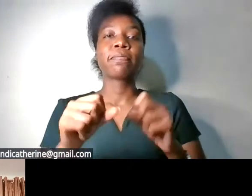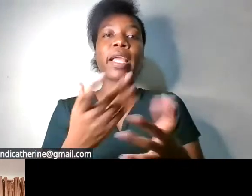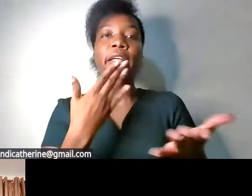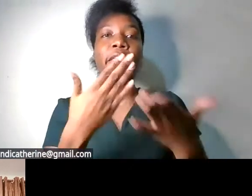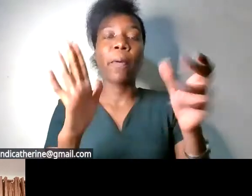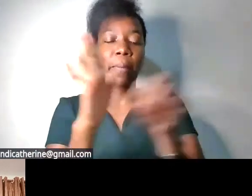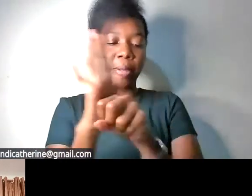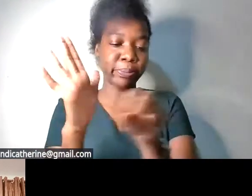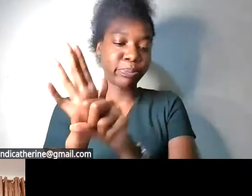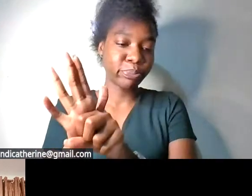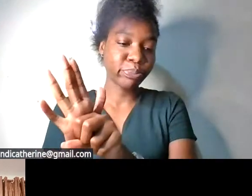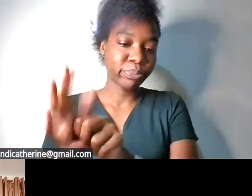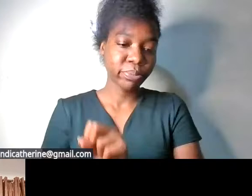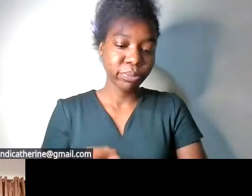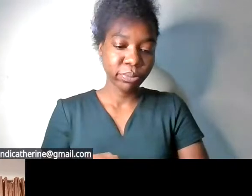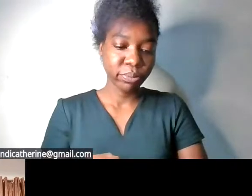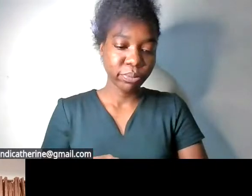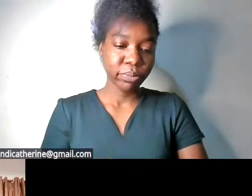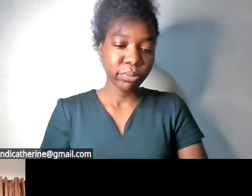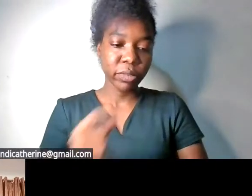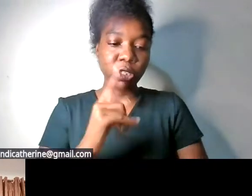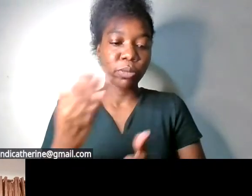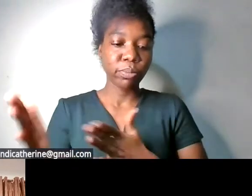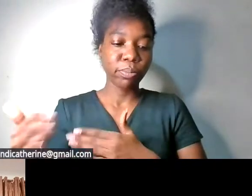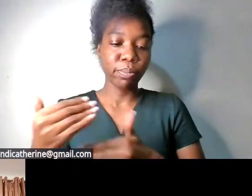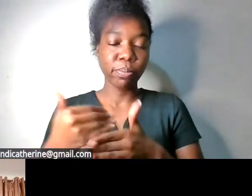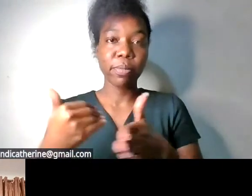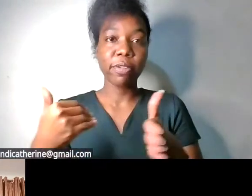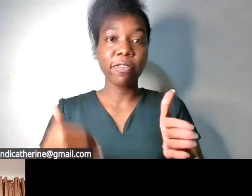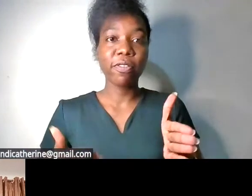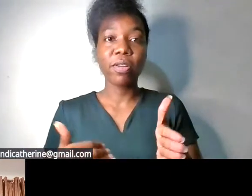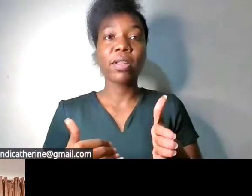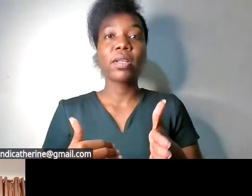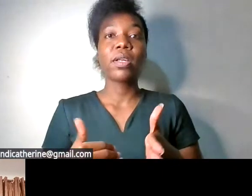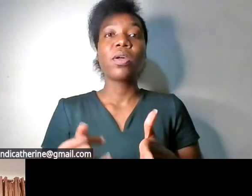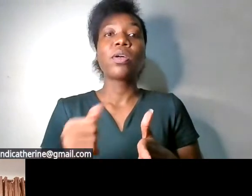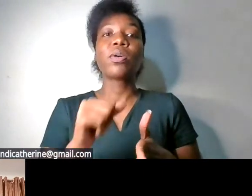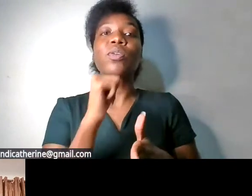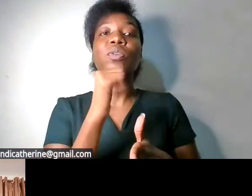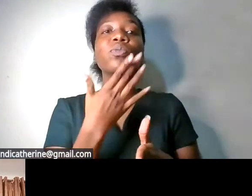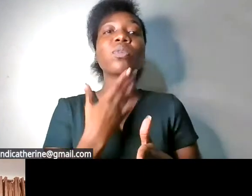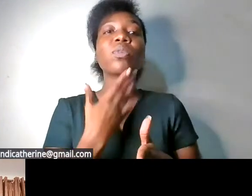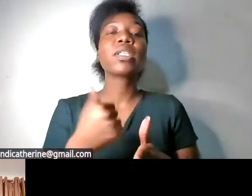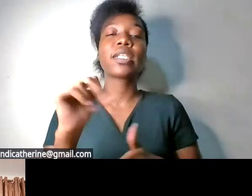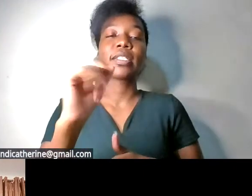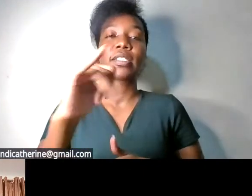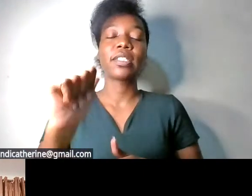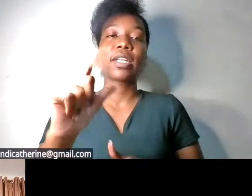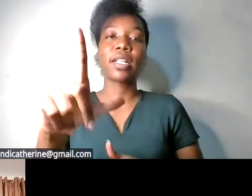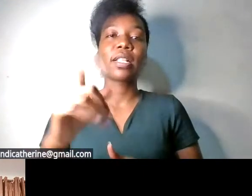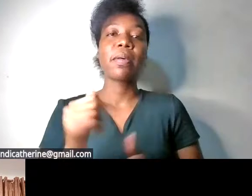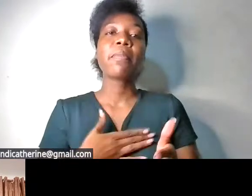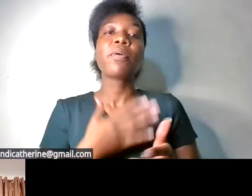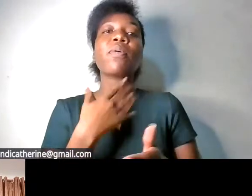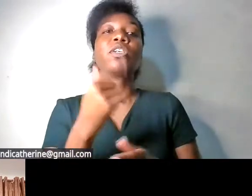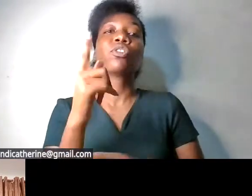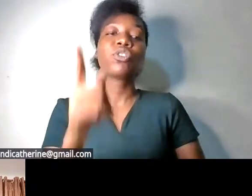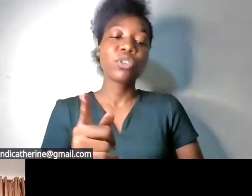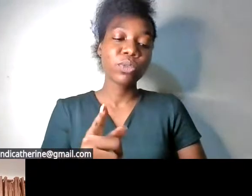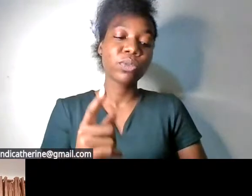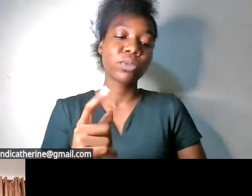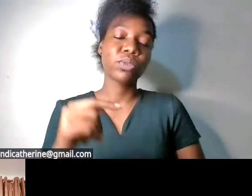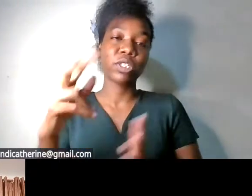Richard, before we just get to Ajal, I do not want Ajal. I want you to read what's on the chat so that we can record what he says.